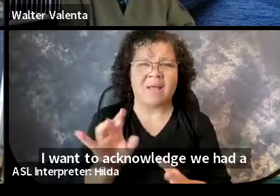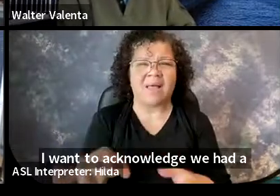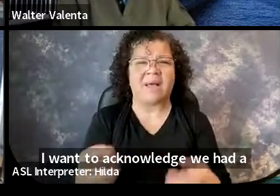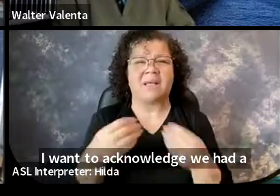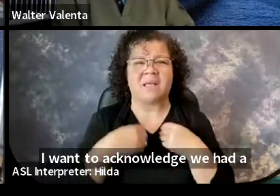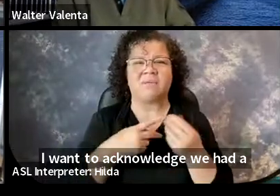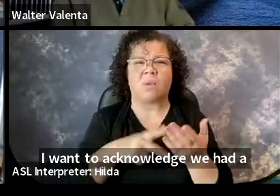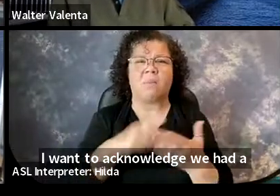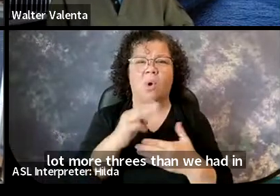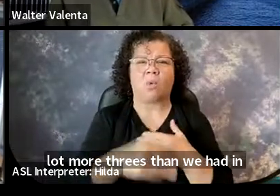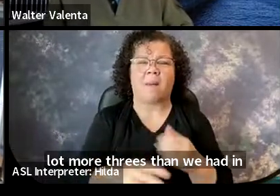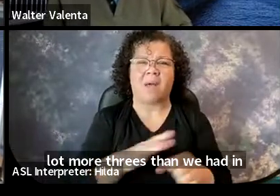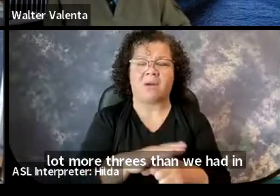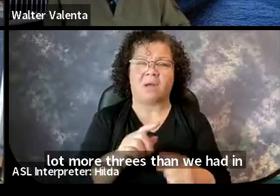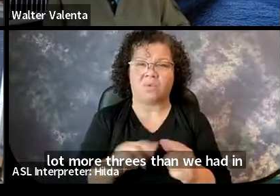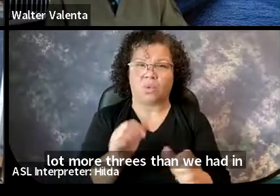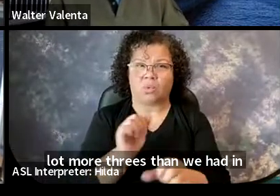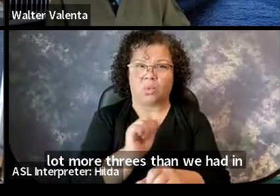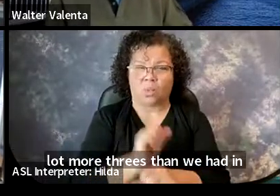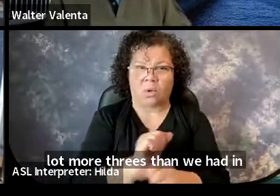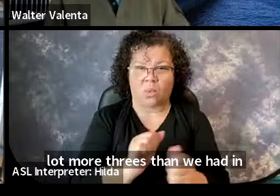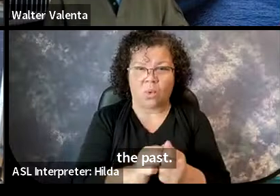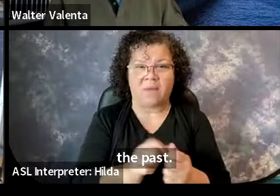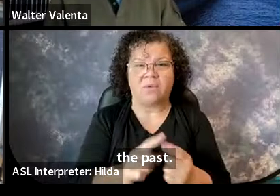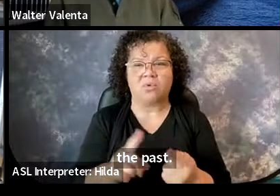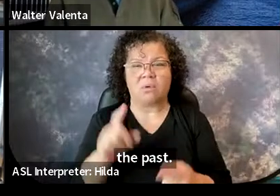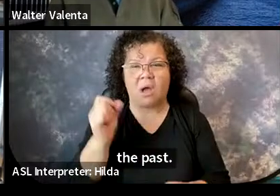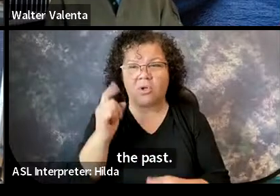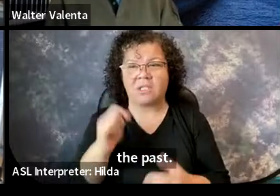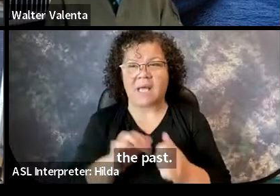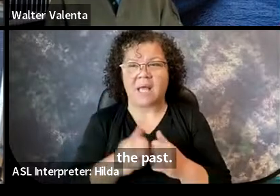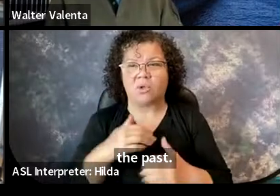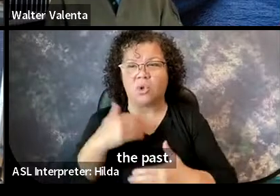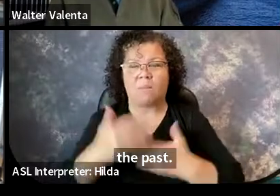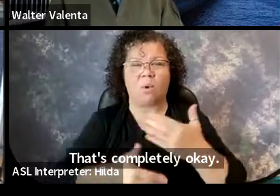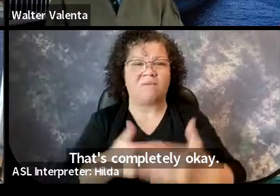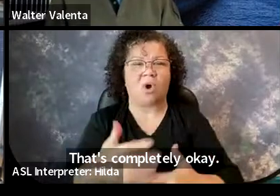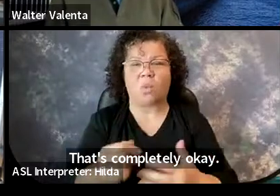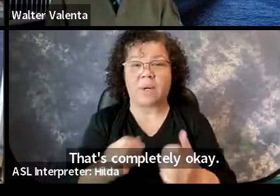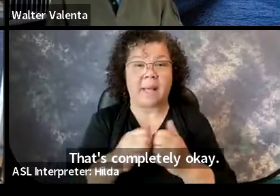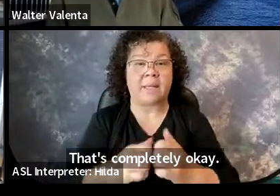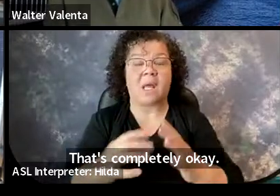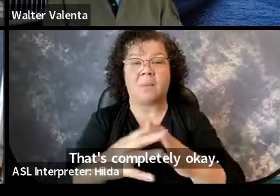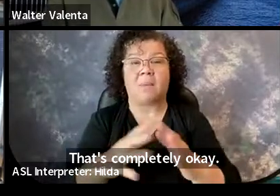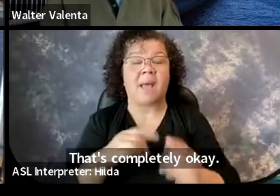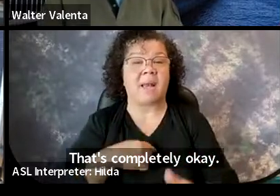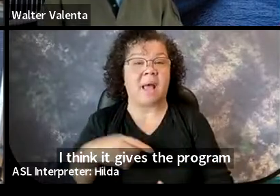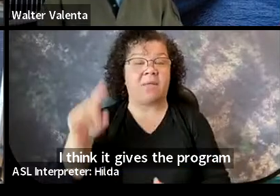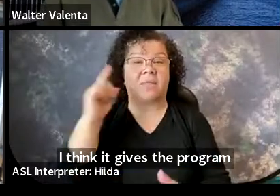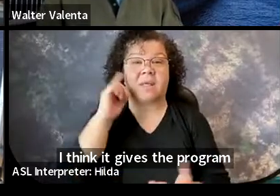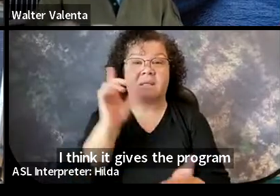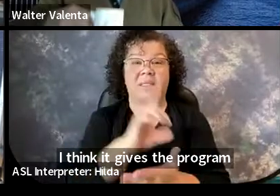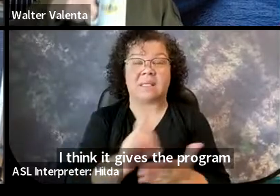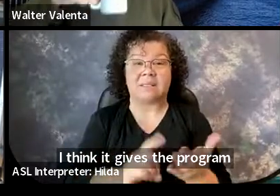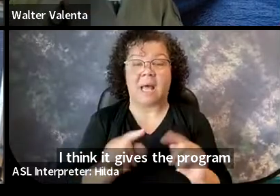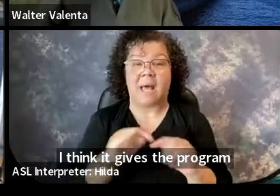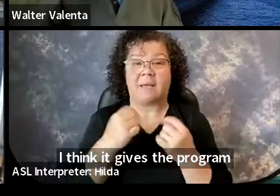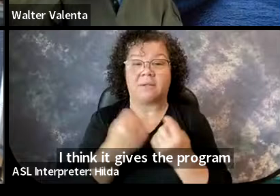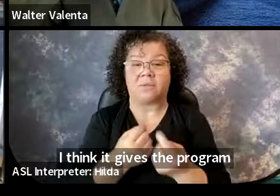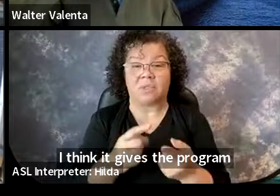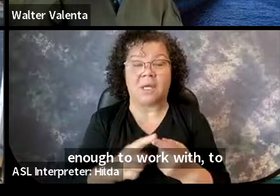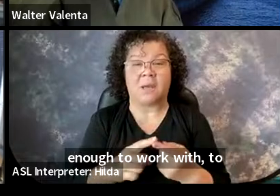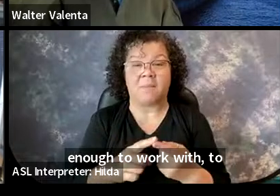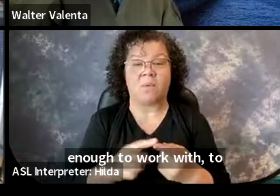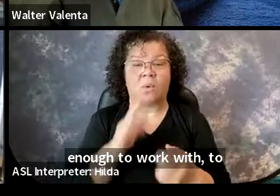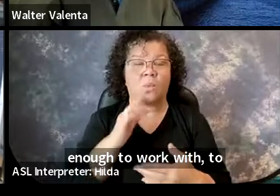program enough to work with to understand how to start moving forward and implement. And I think the design team kind of consultation piece will